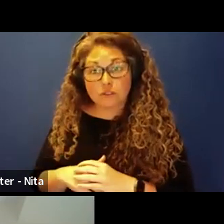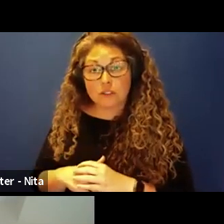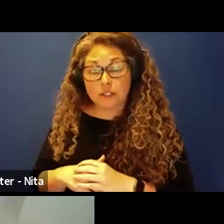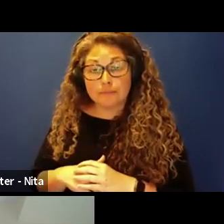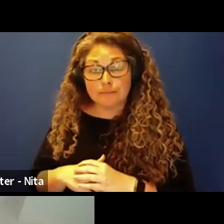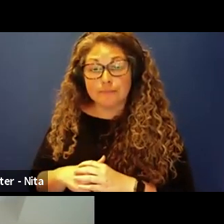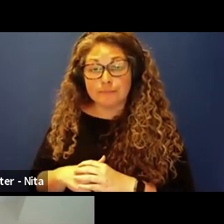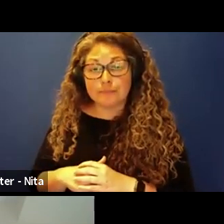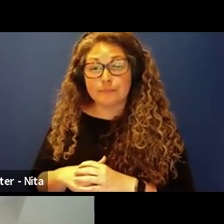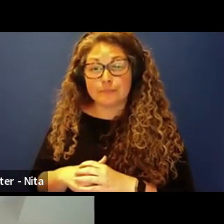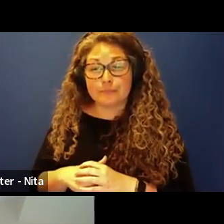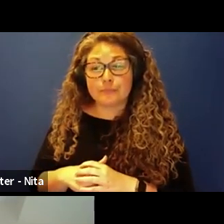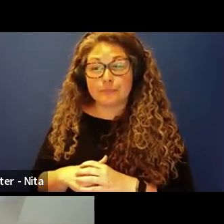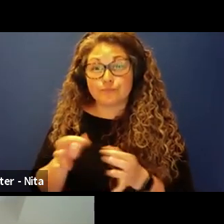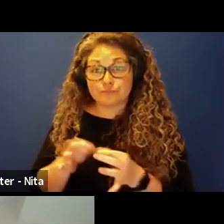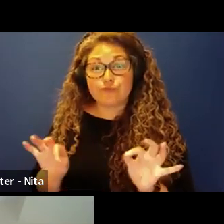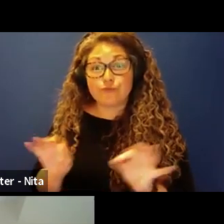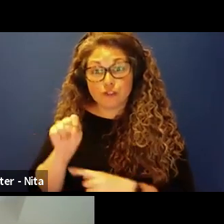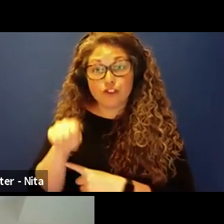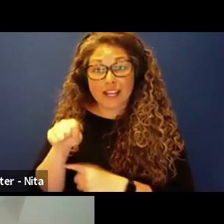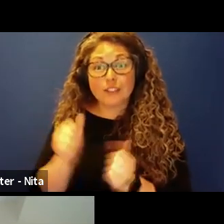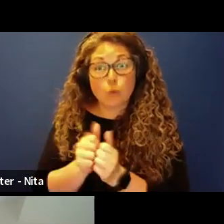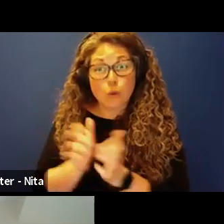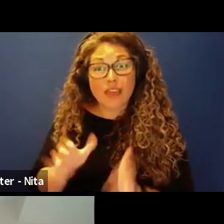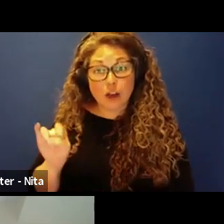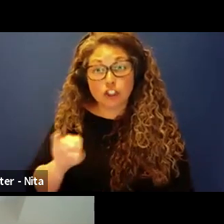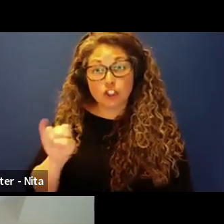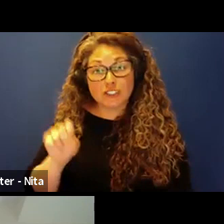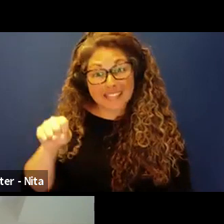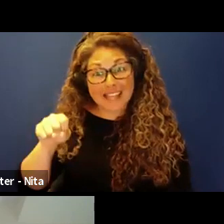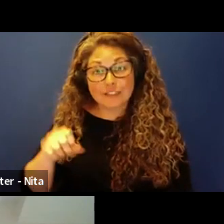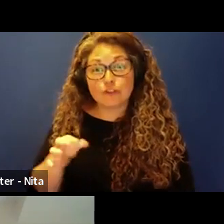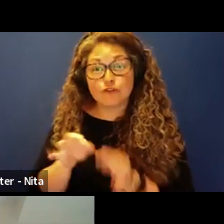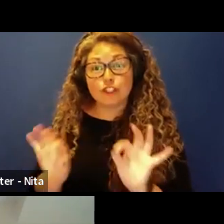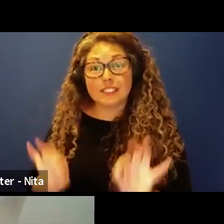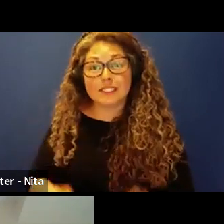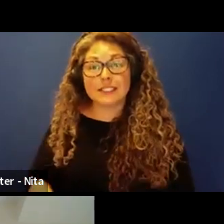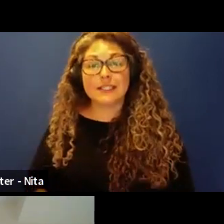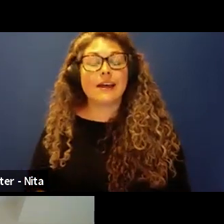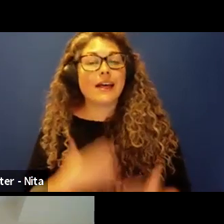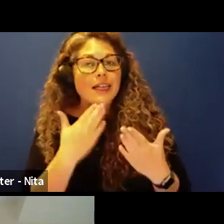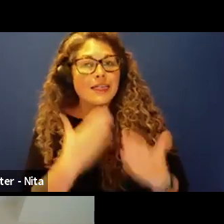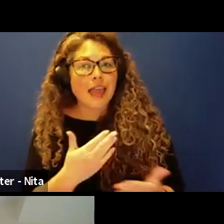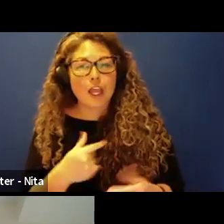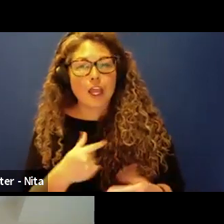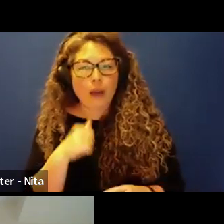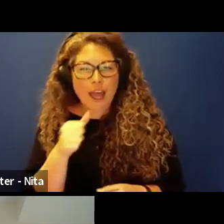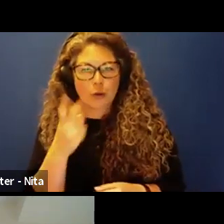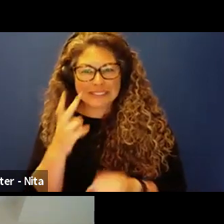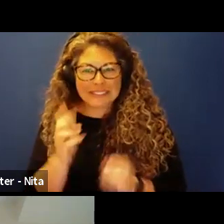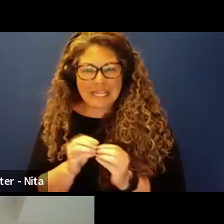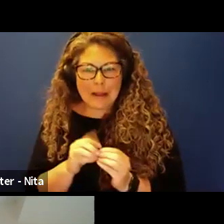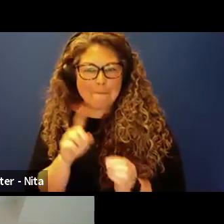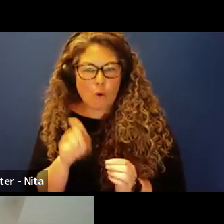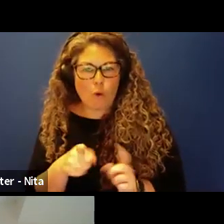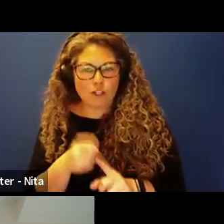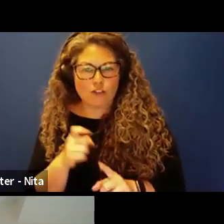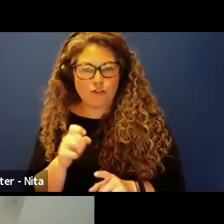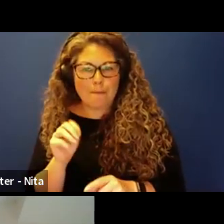It is free without insurance. All right, thank you. I don't see any other questions here for Malik.